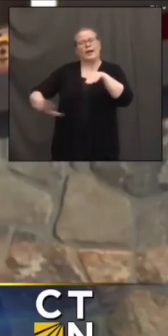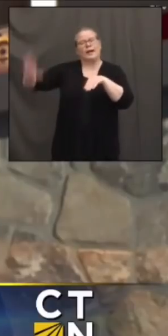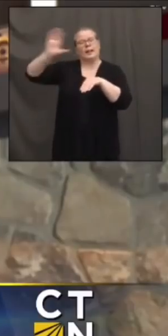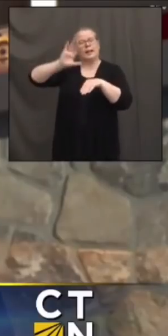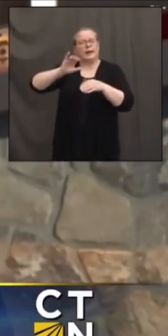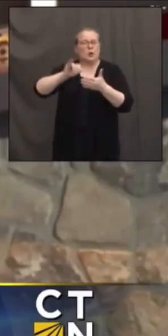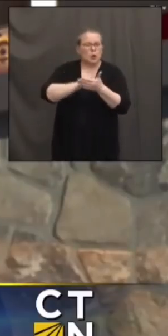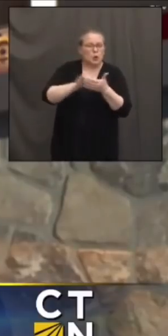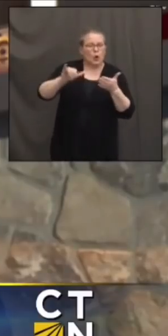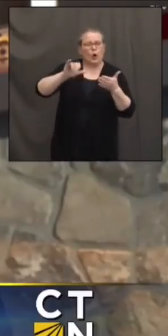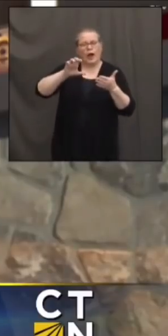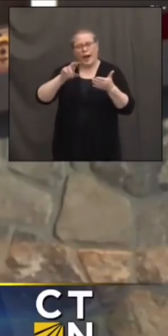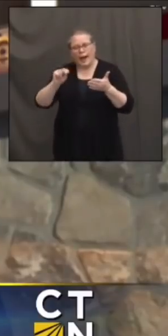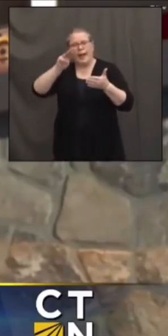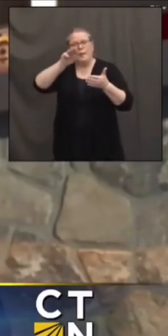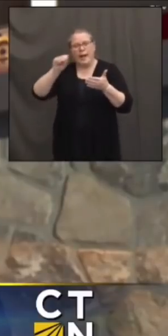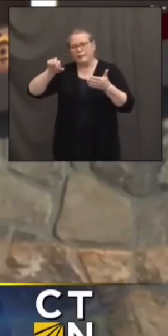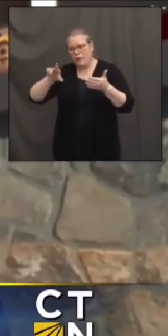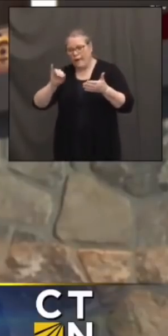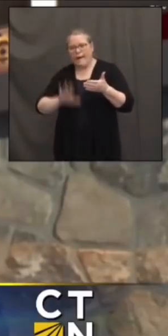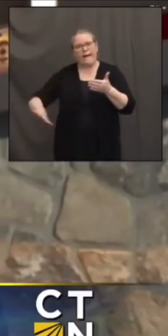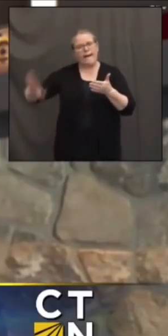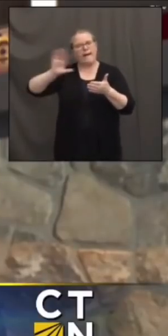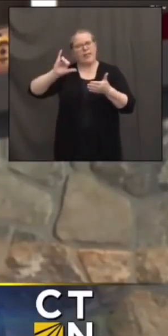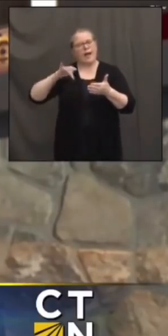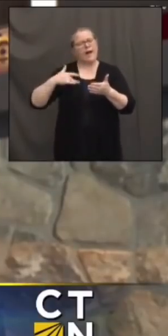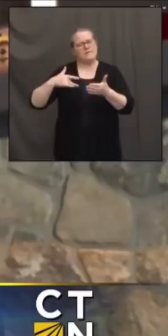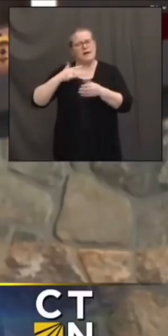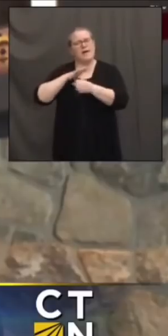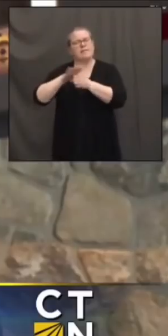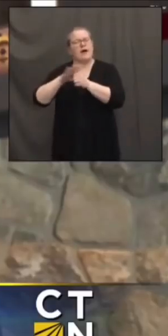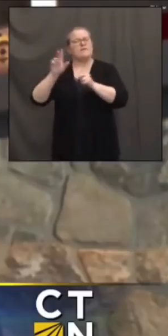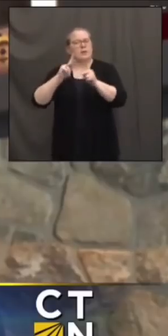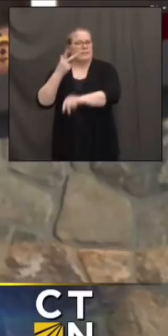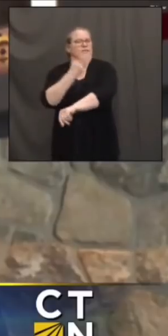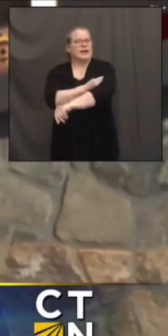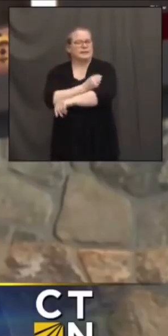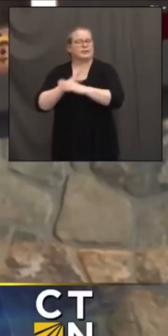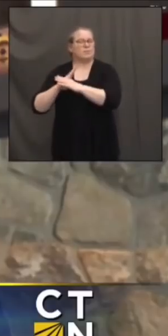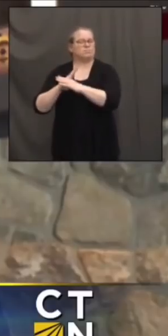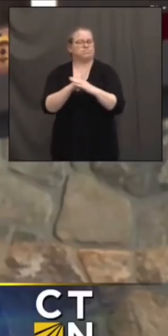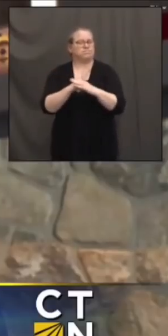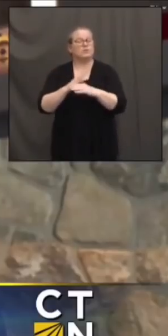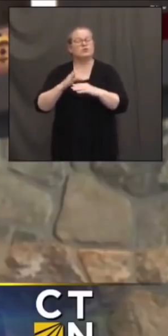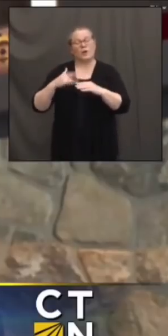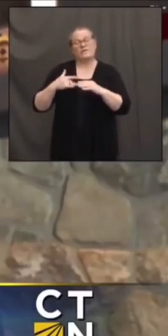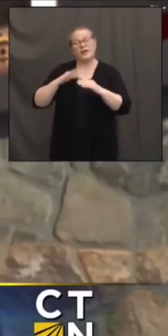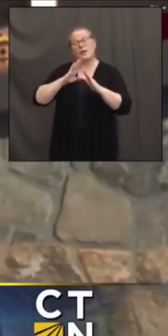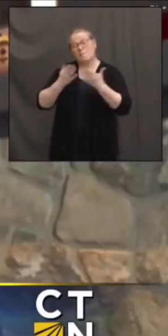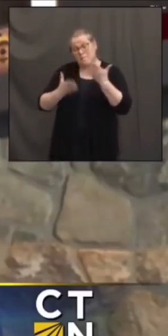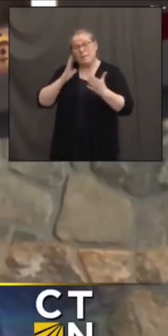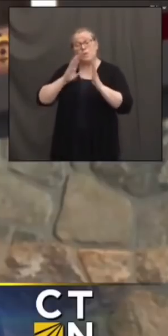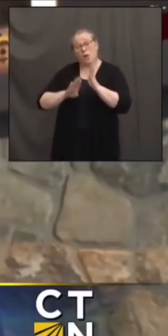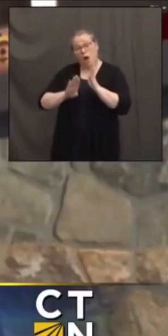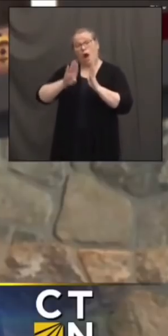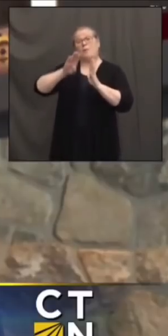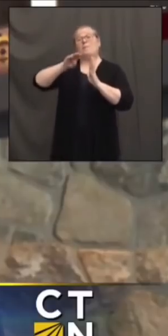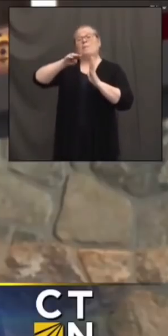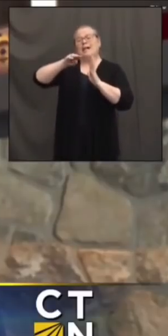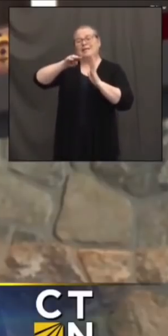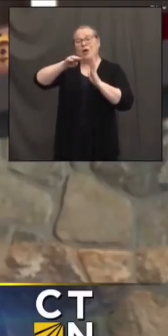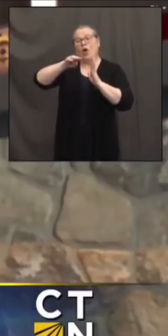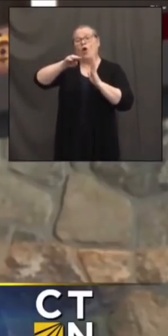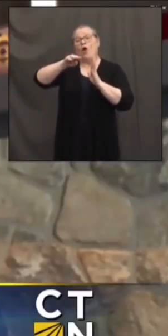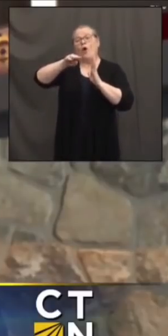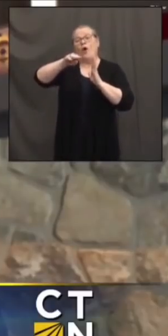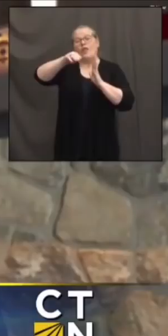that hopefully what you're going to see is maybe a plateauing over the next couple of weeks, and then we're going to continue to book declines in cases